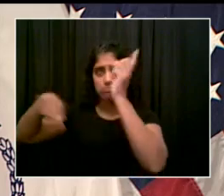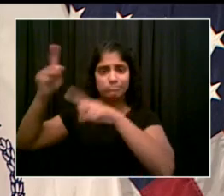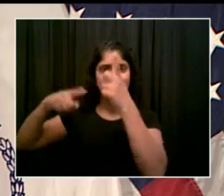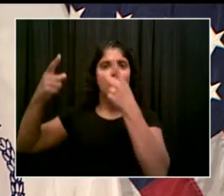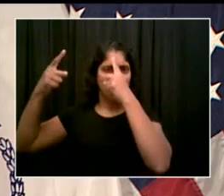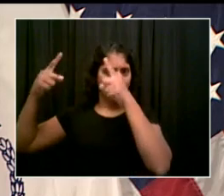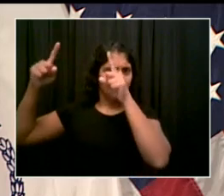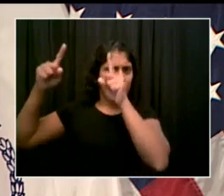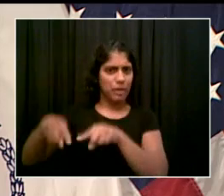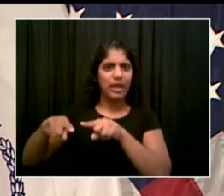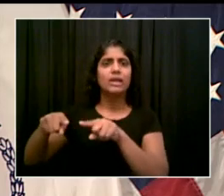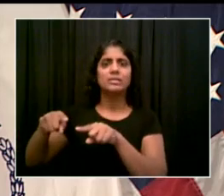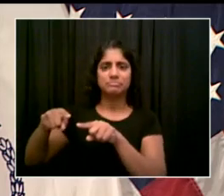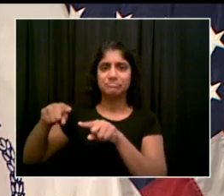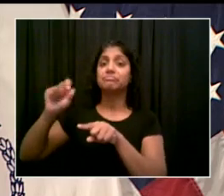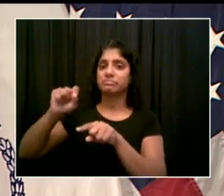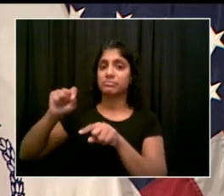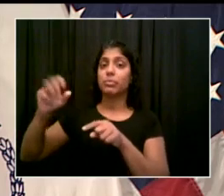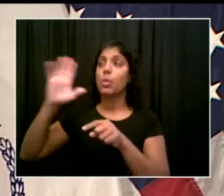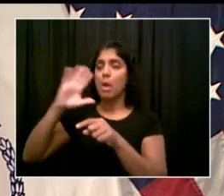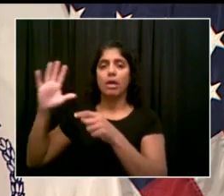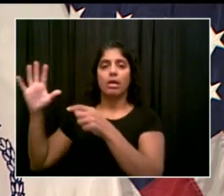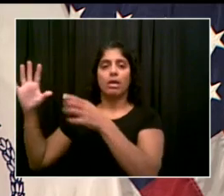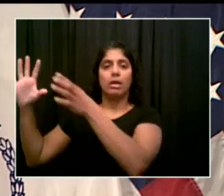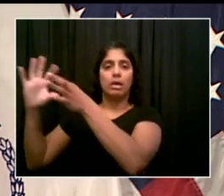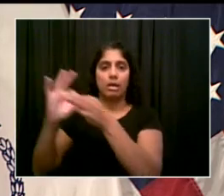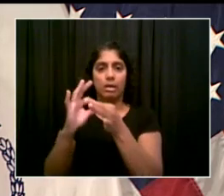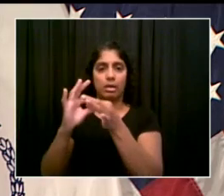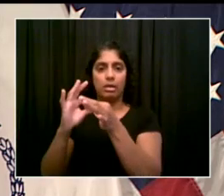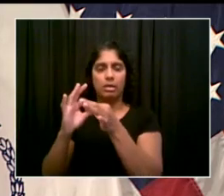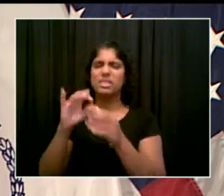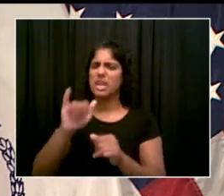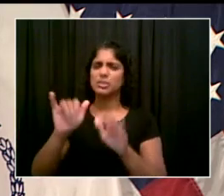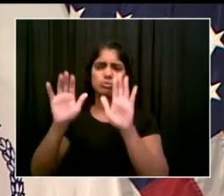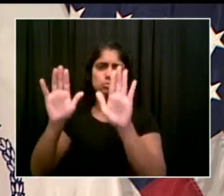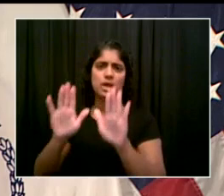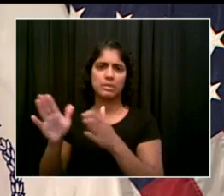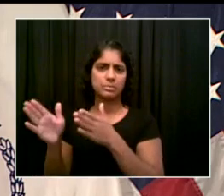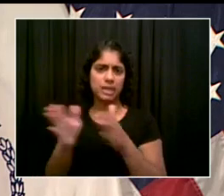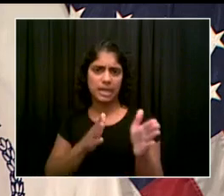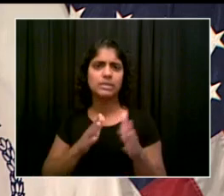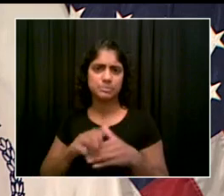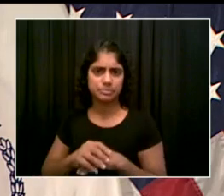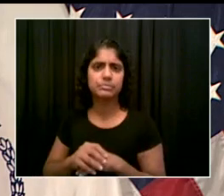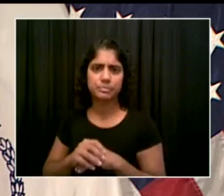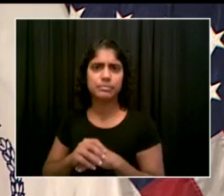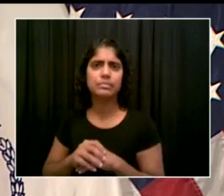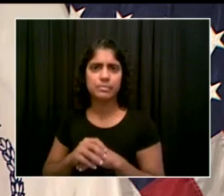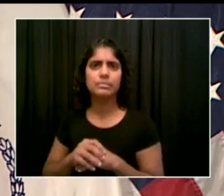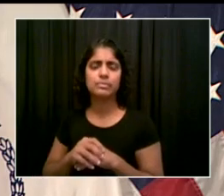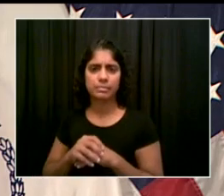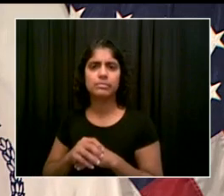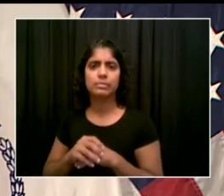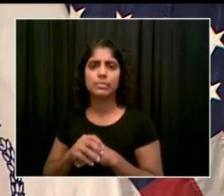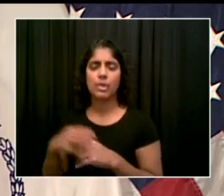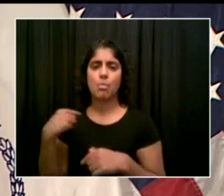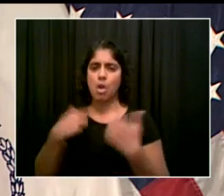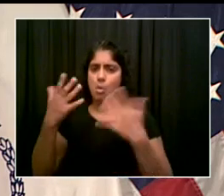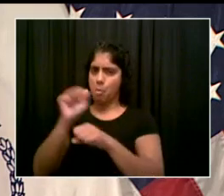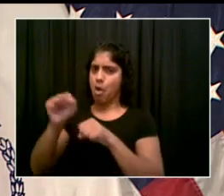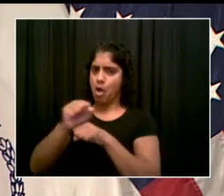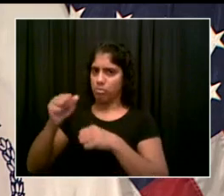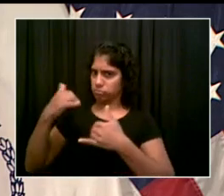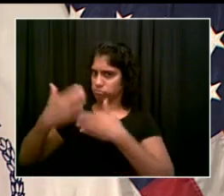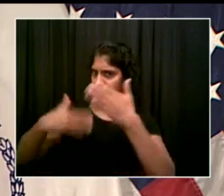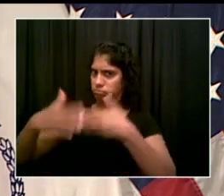and state simultaneously. We can help a lot of people that way. We need the state to act, so we need the legislation